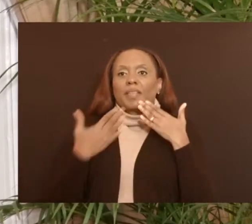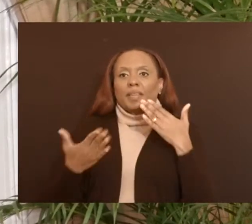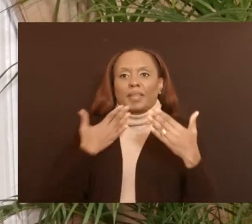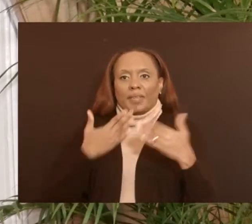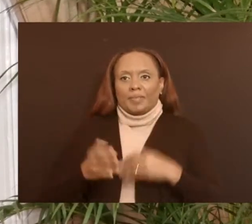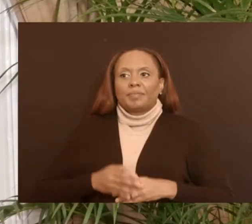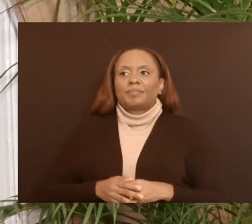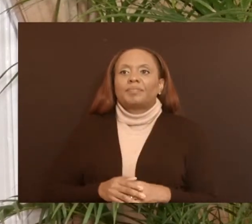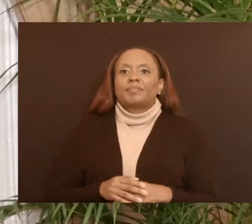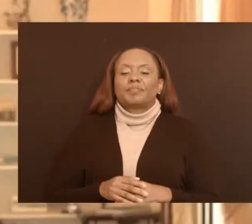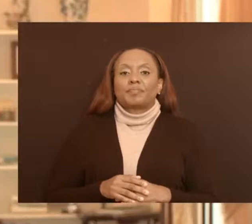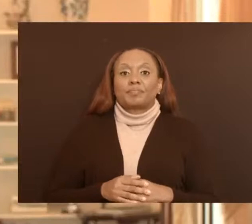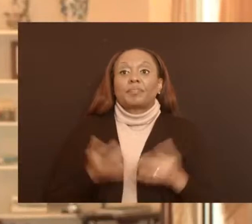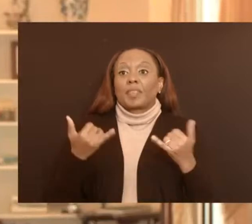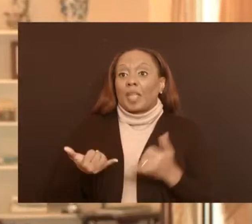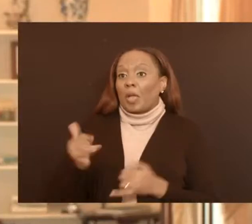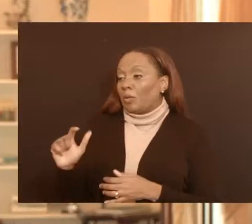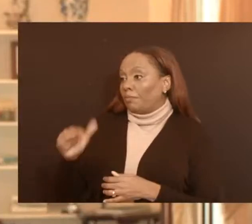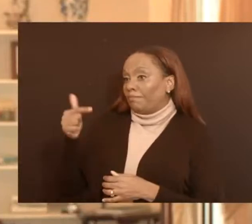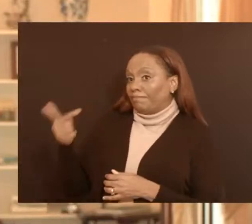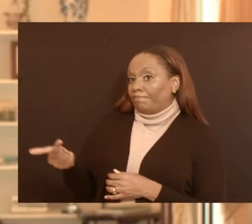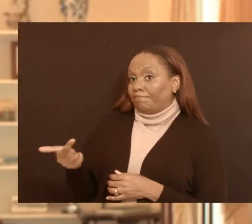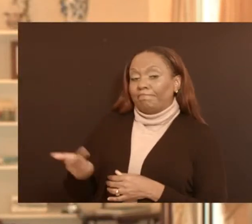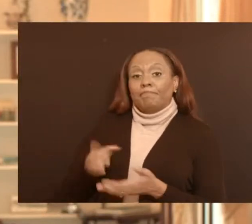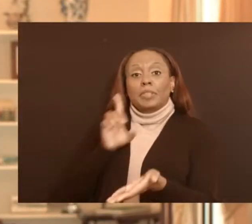very much, Dr. George. We now go to Dr. Ford.